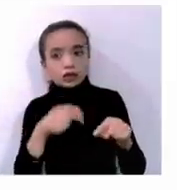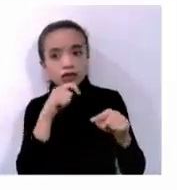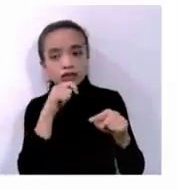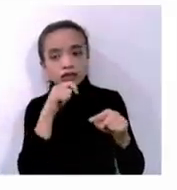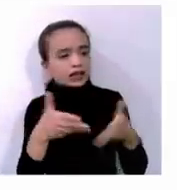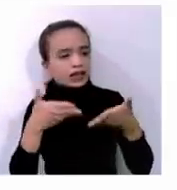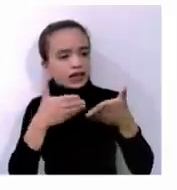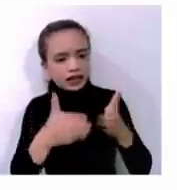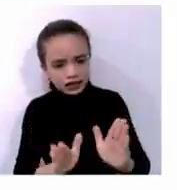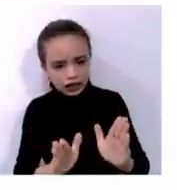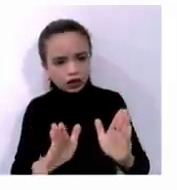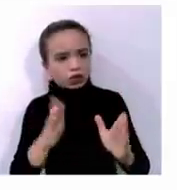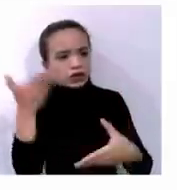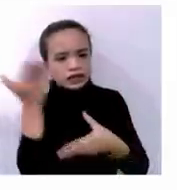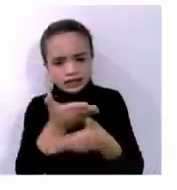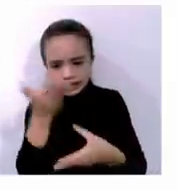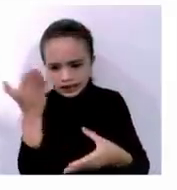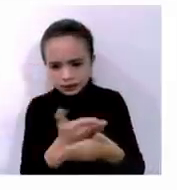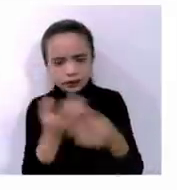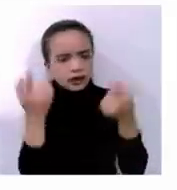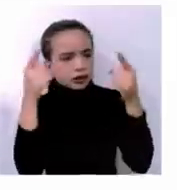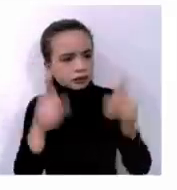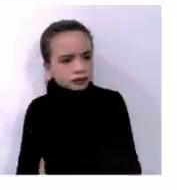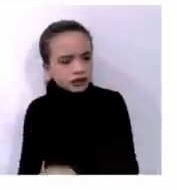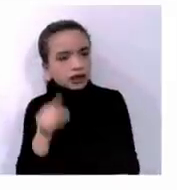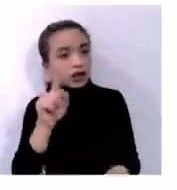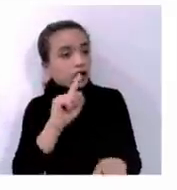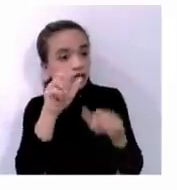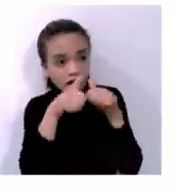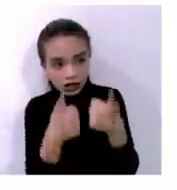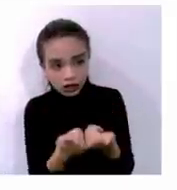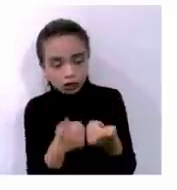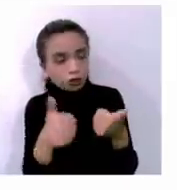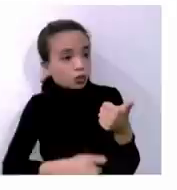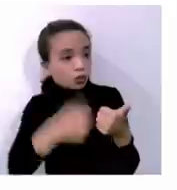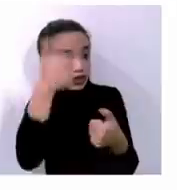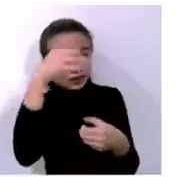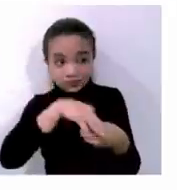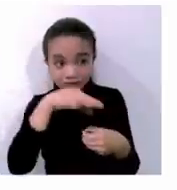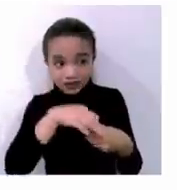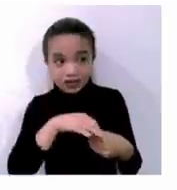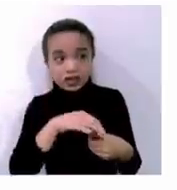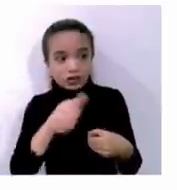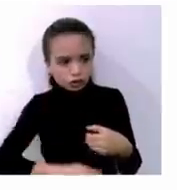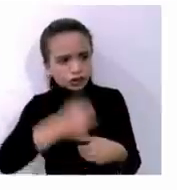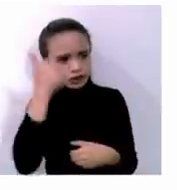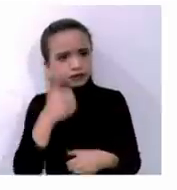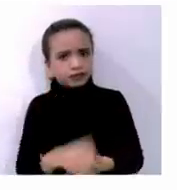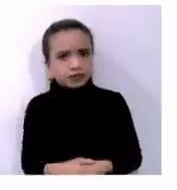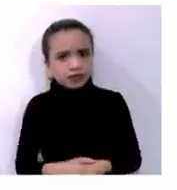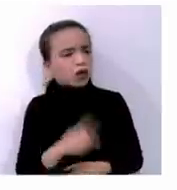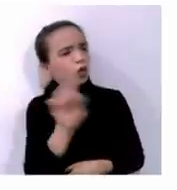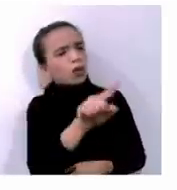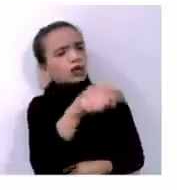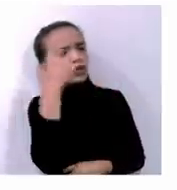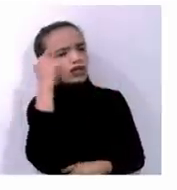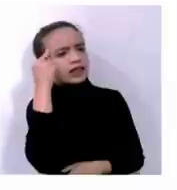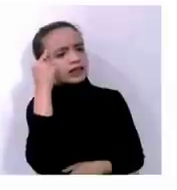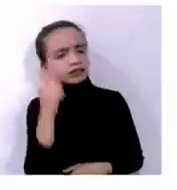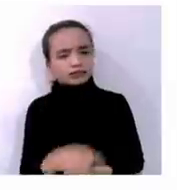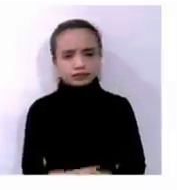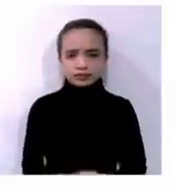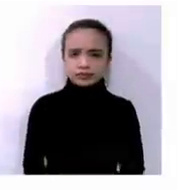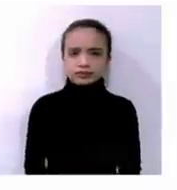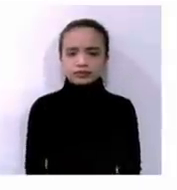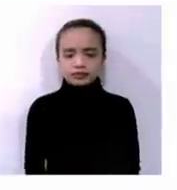allow for any distractions to happen, that the only way to win the elections really is to win it. What are your thoughts regarding that?